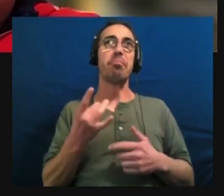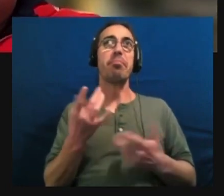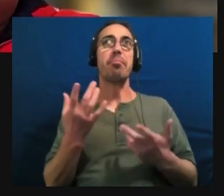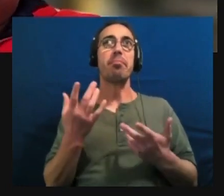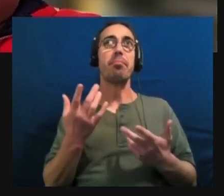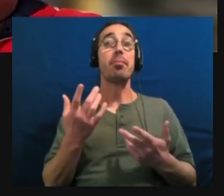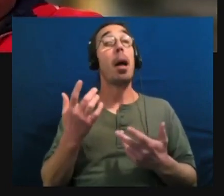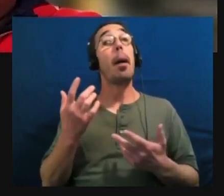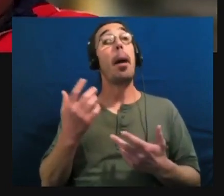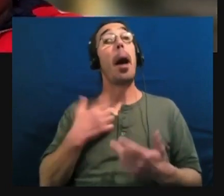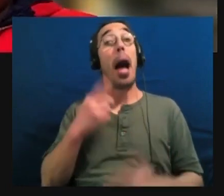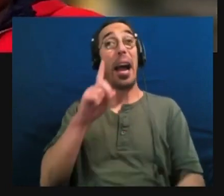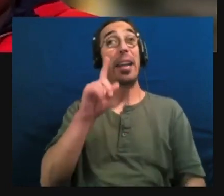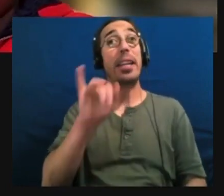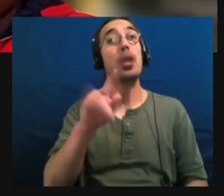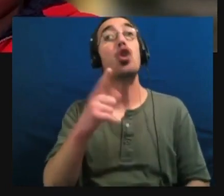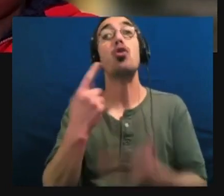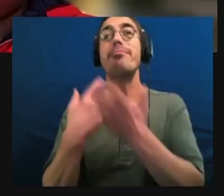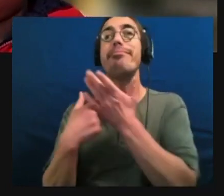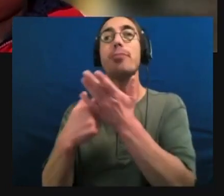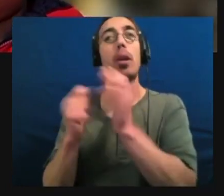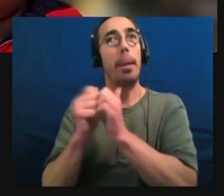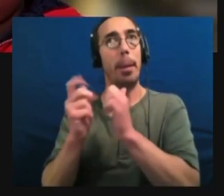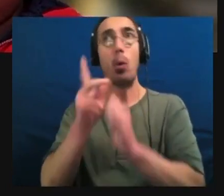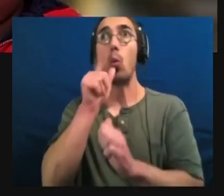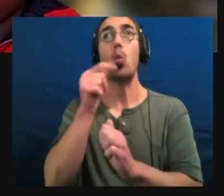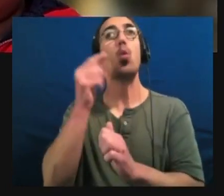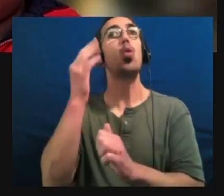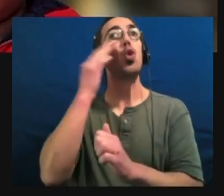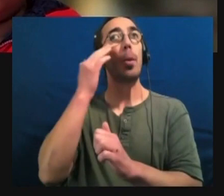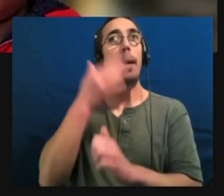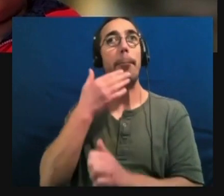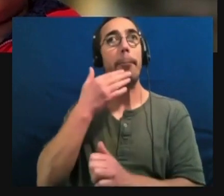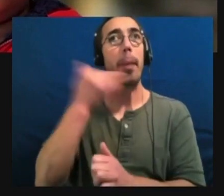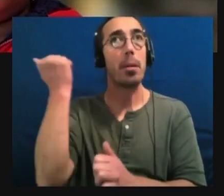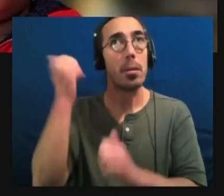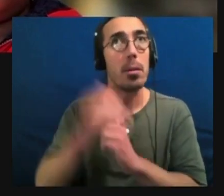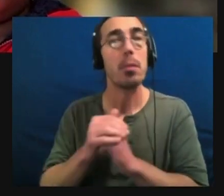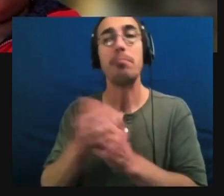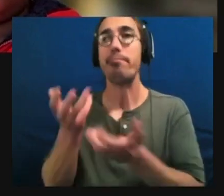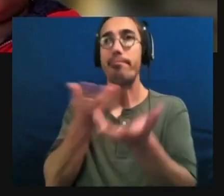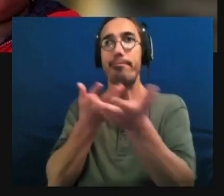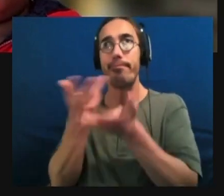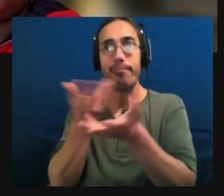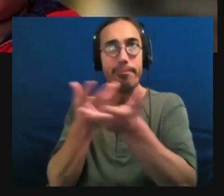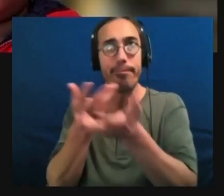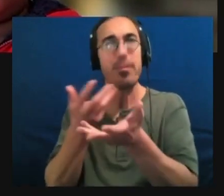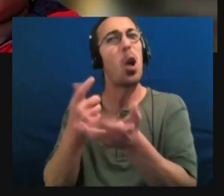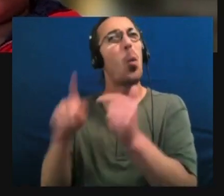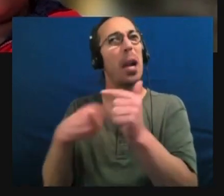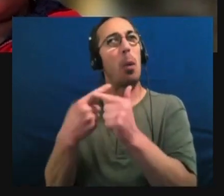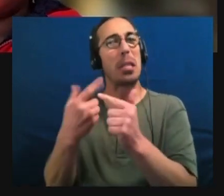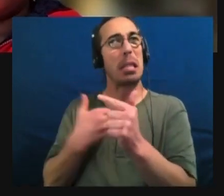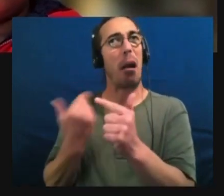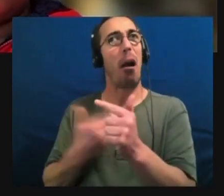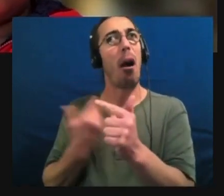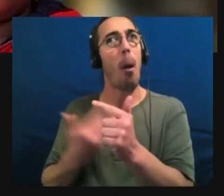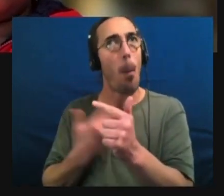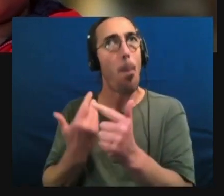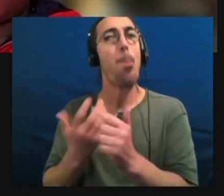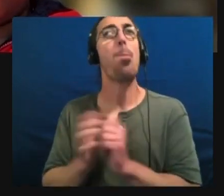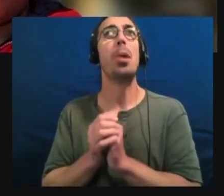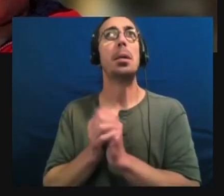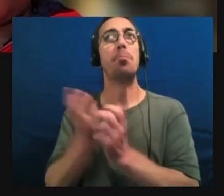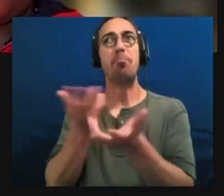did was I talked to people who knew me when I was younger and just